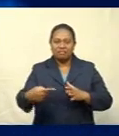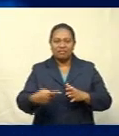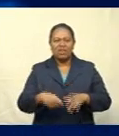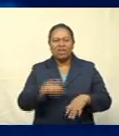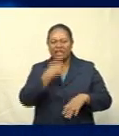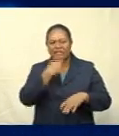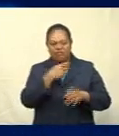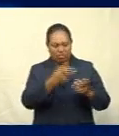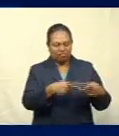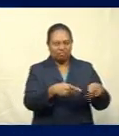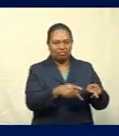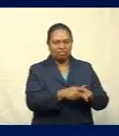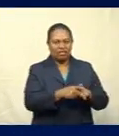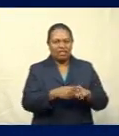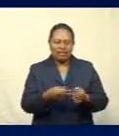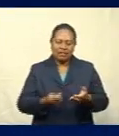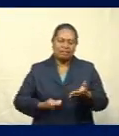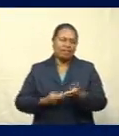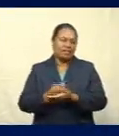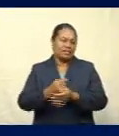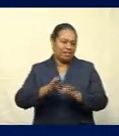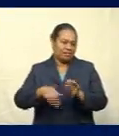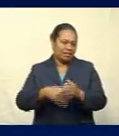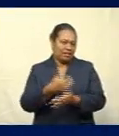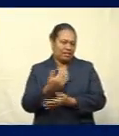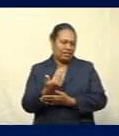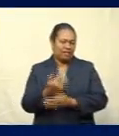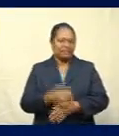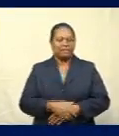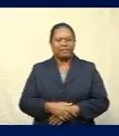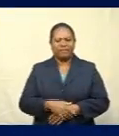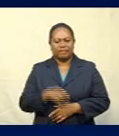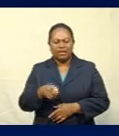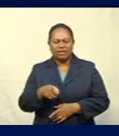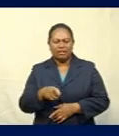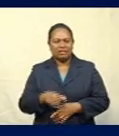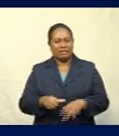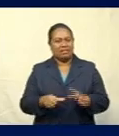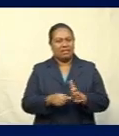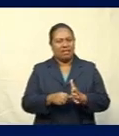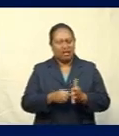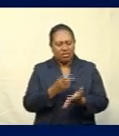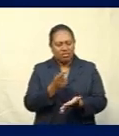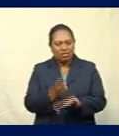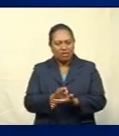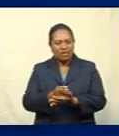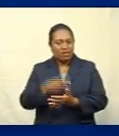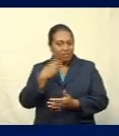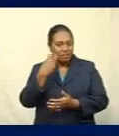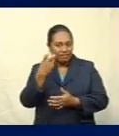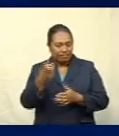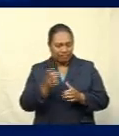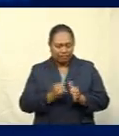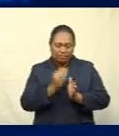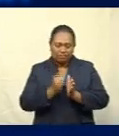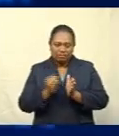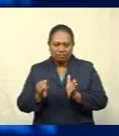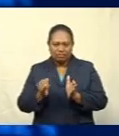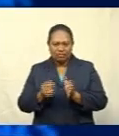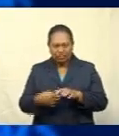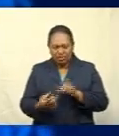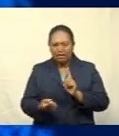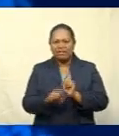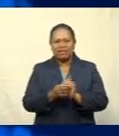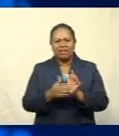areas, which includes pay and daily operations. This is the harsh reality the tourism industry has been facing, even though a number